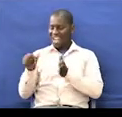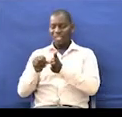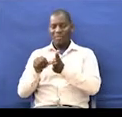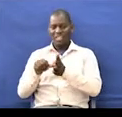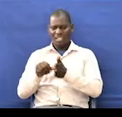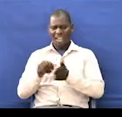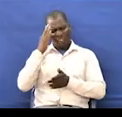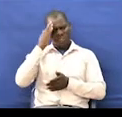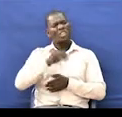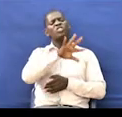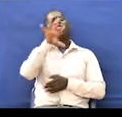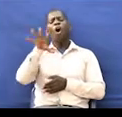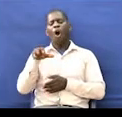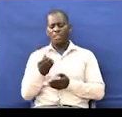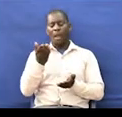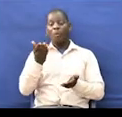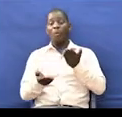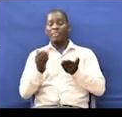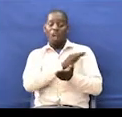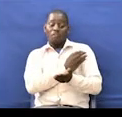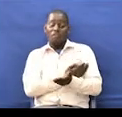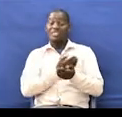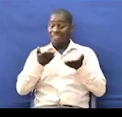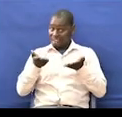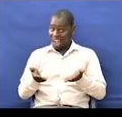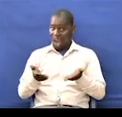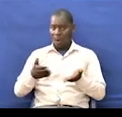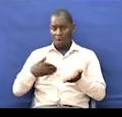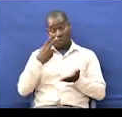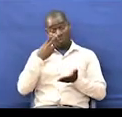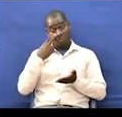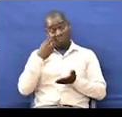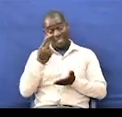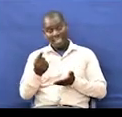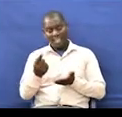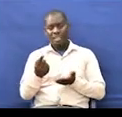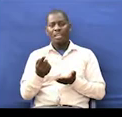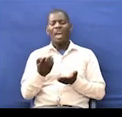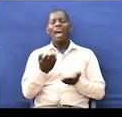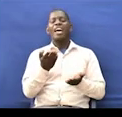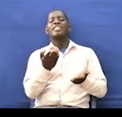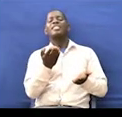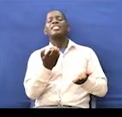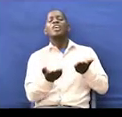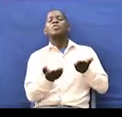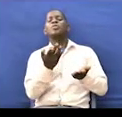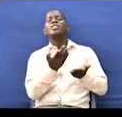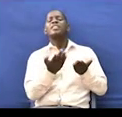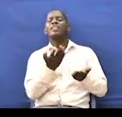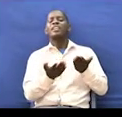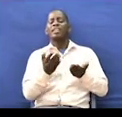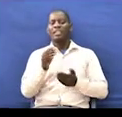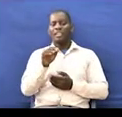is the moment of force, let us now see the SI unit of the moment of force. SI